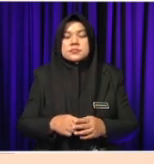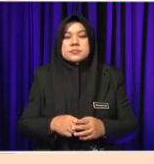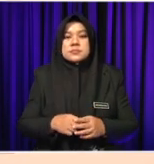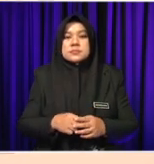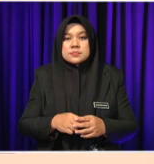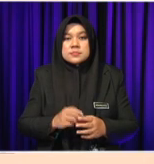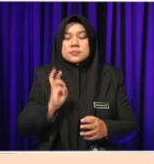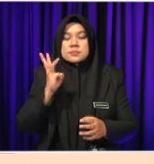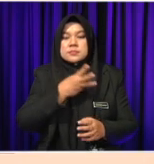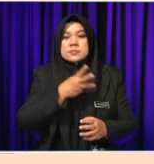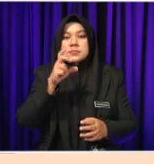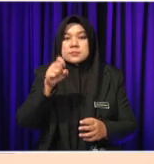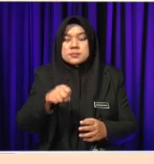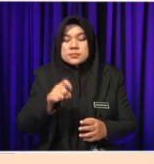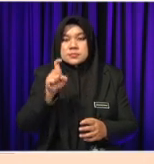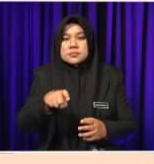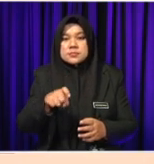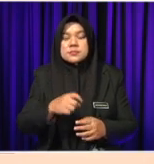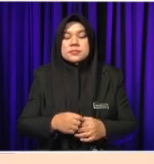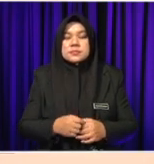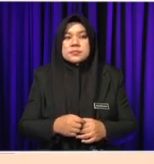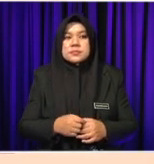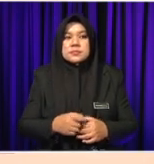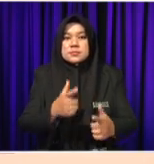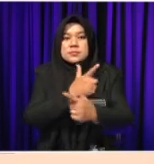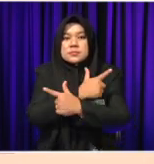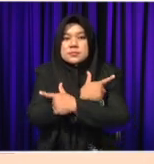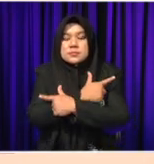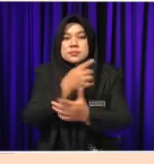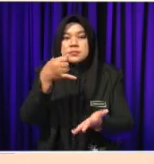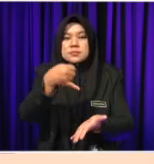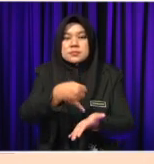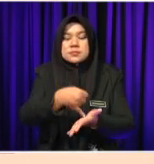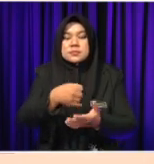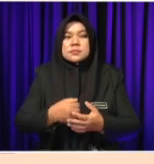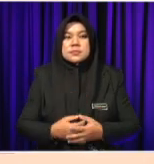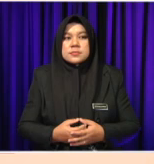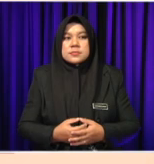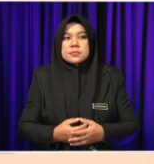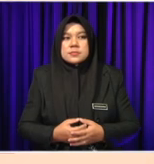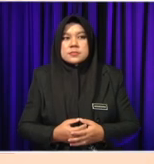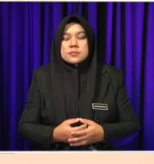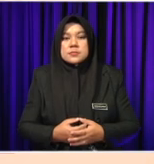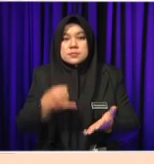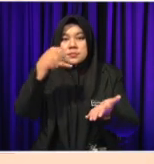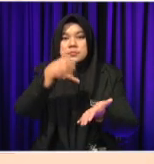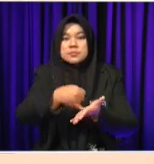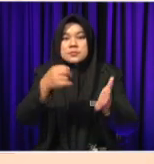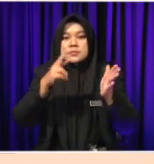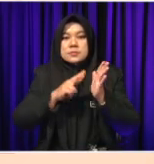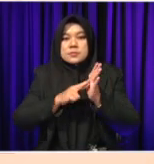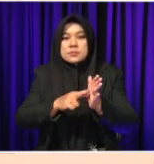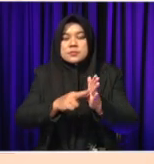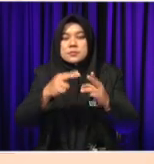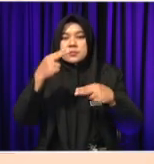of the word should. Good. So, should love it. Now, this it here represents the